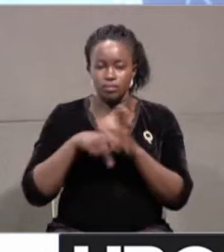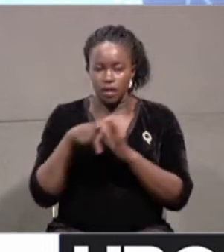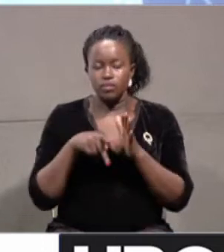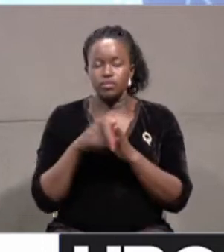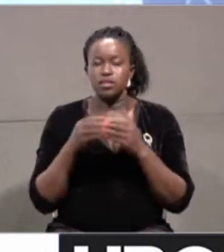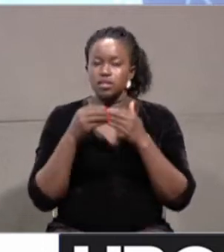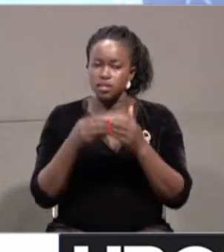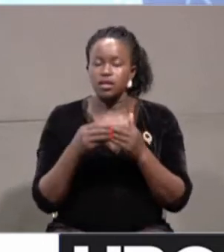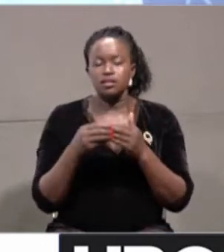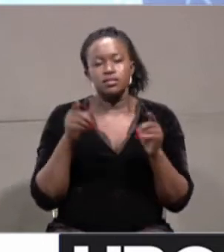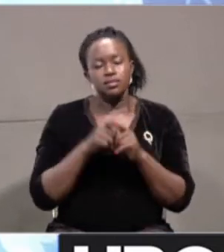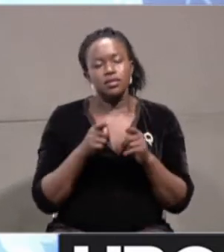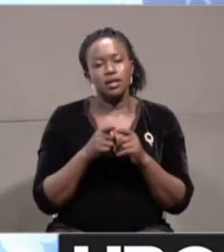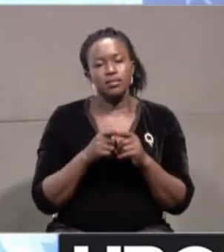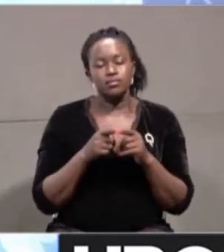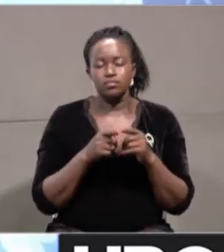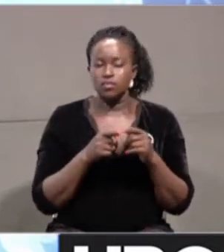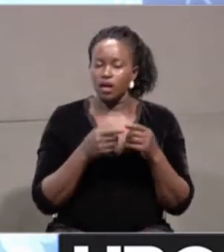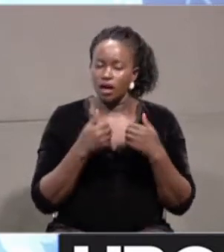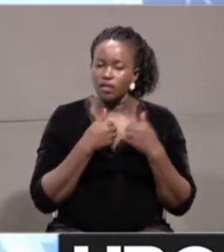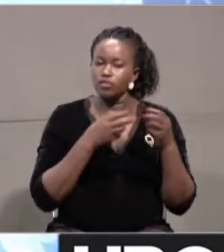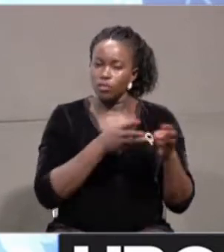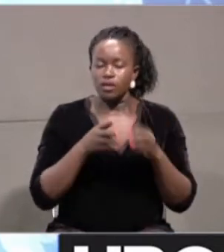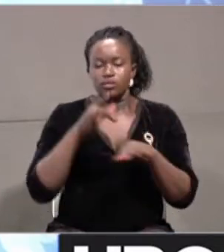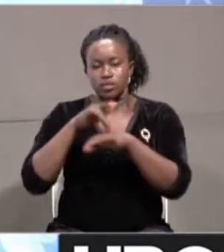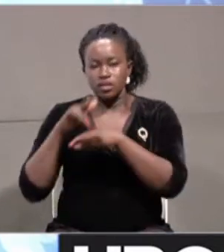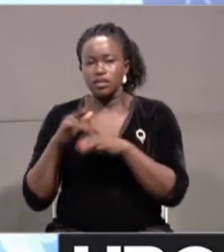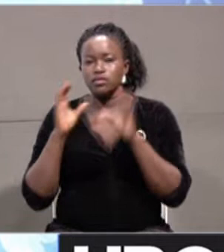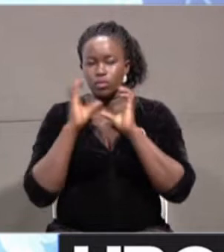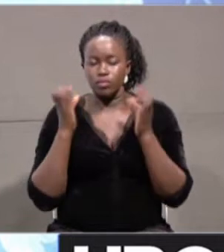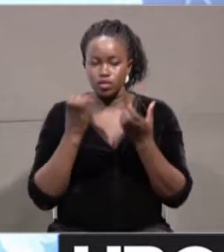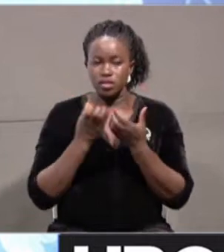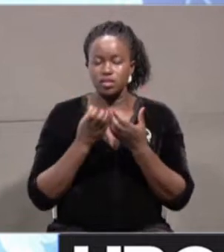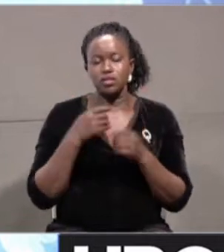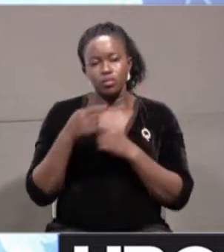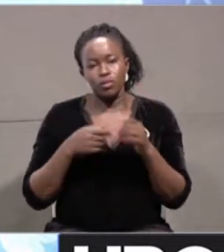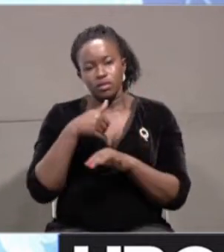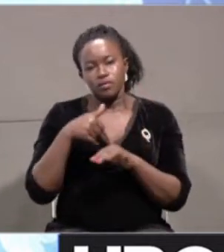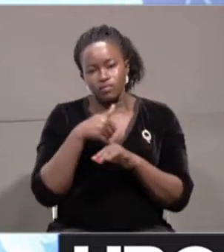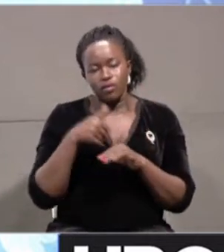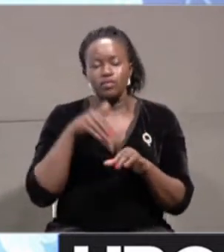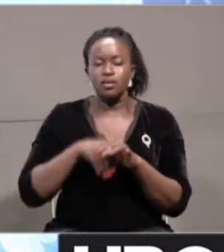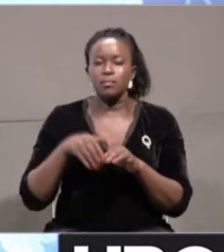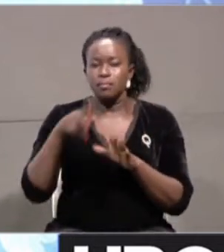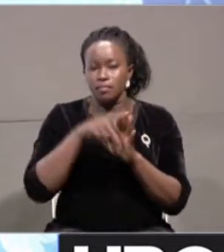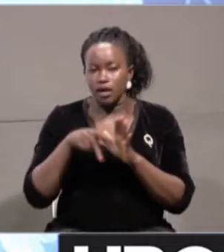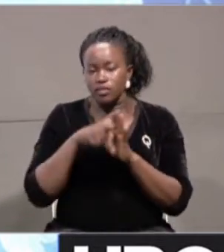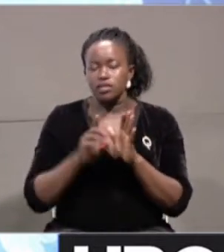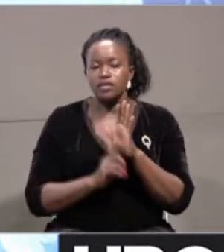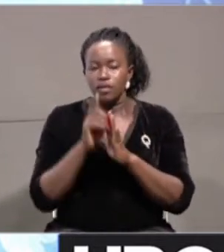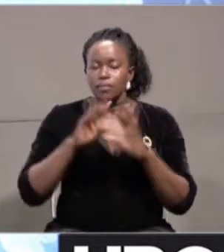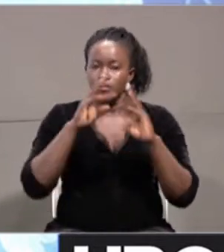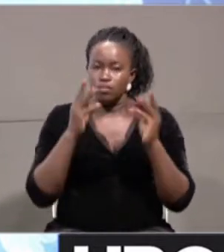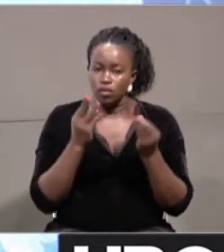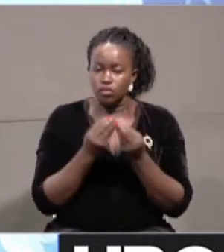Mengo Kisenyi parish leaders in central Kampala have intensified strategies to sensitize communities to enroll in the parish